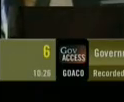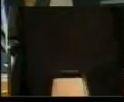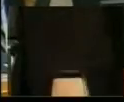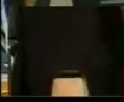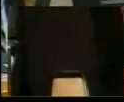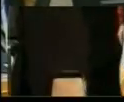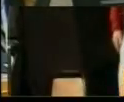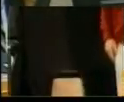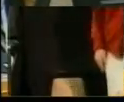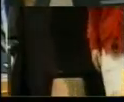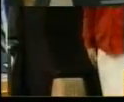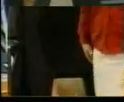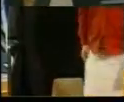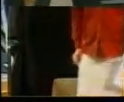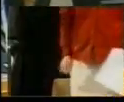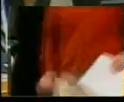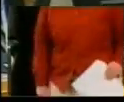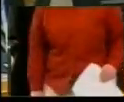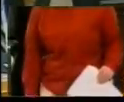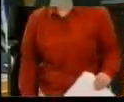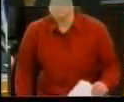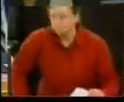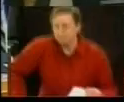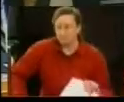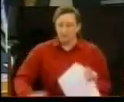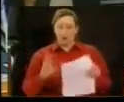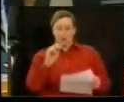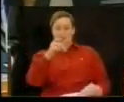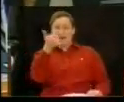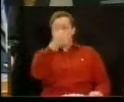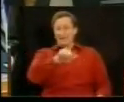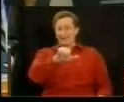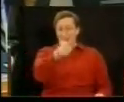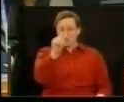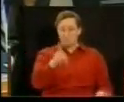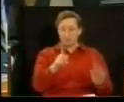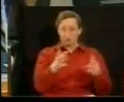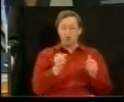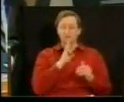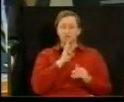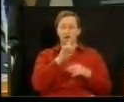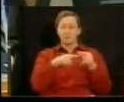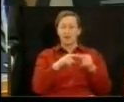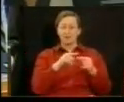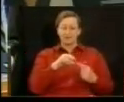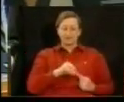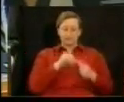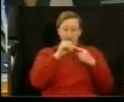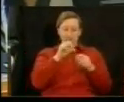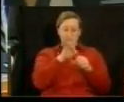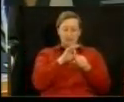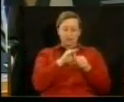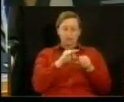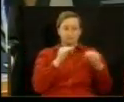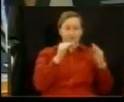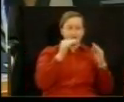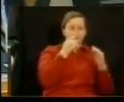Okay, we got anybody else that wants to speak on this issue of a special election? Be in favor or against?